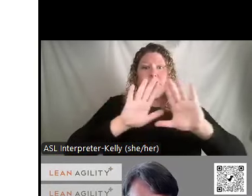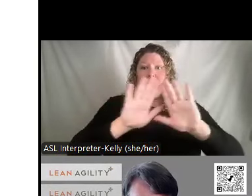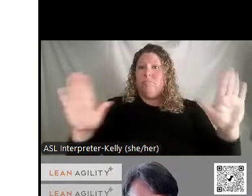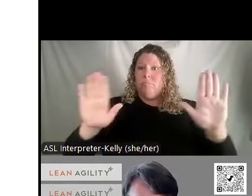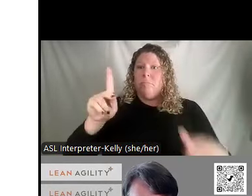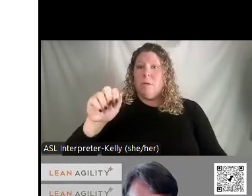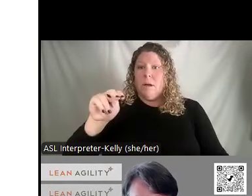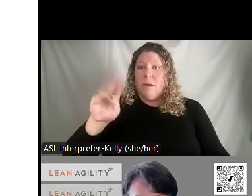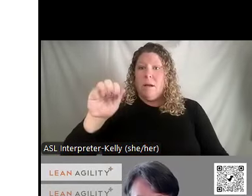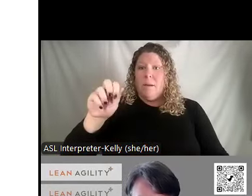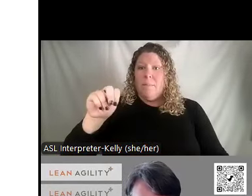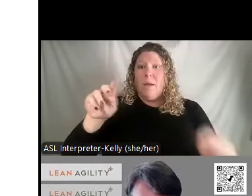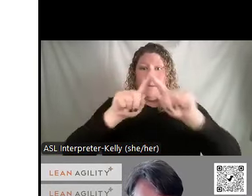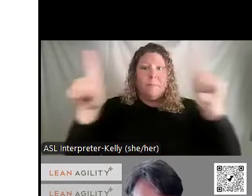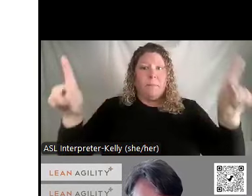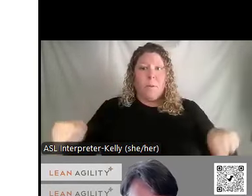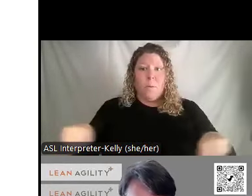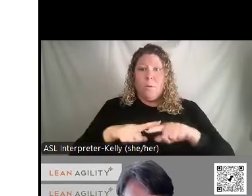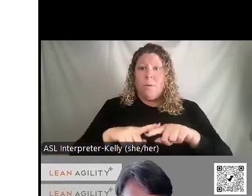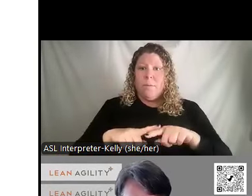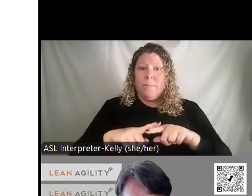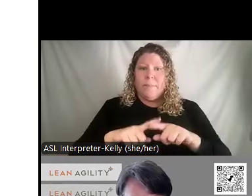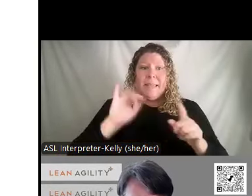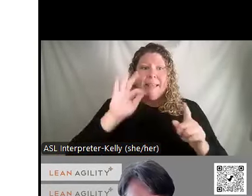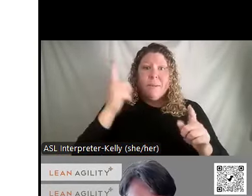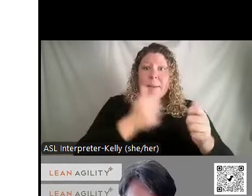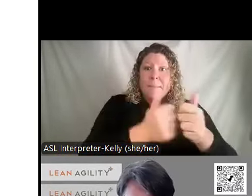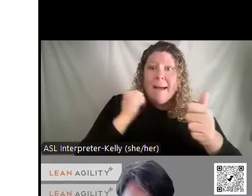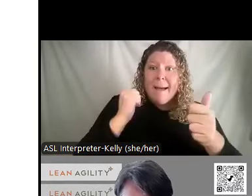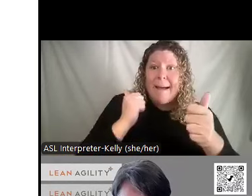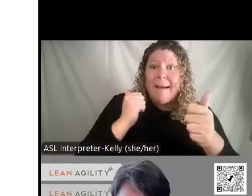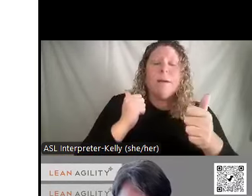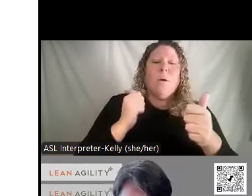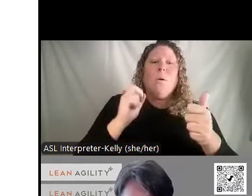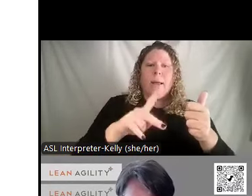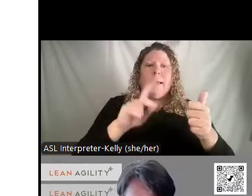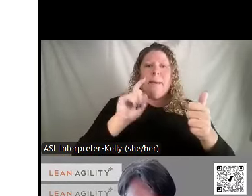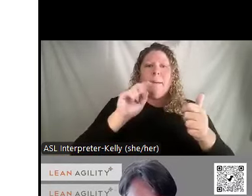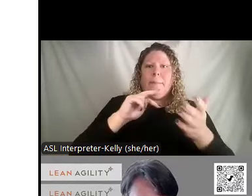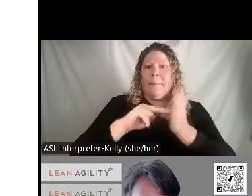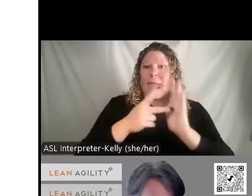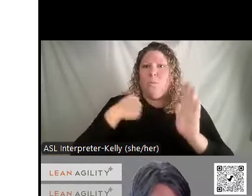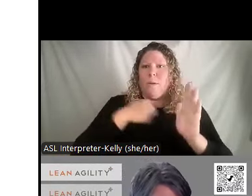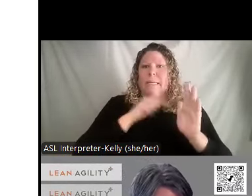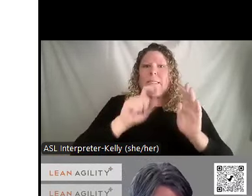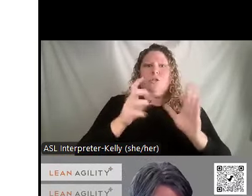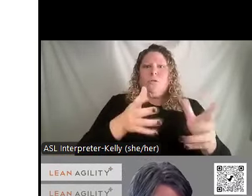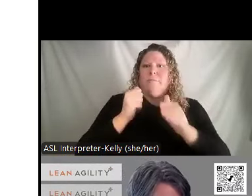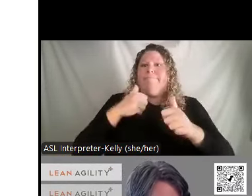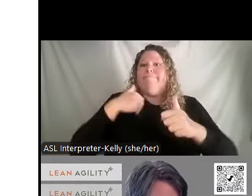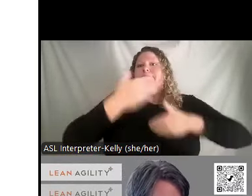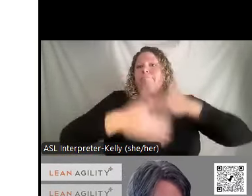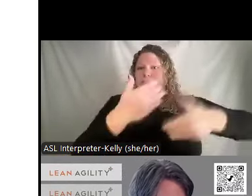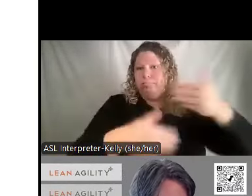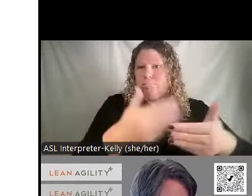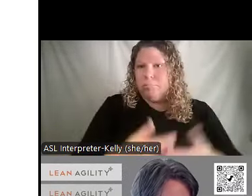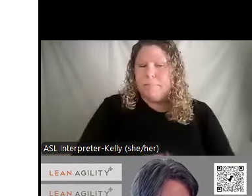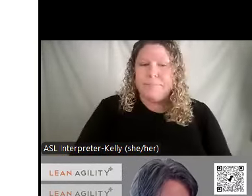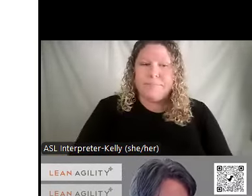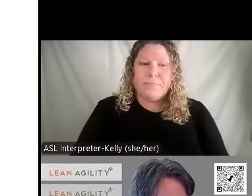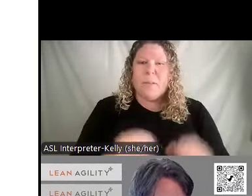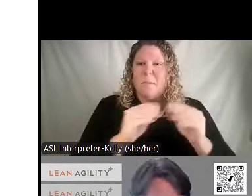on certain initiatives, that means that we need to escalate and move more quickly. Then a couple other things before